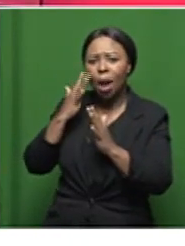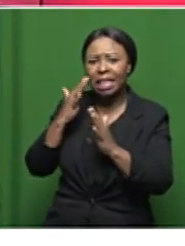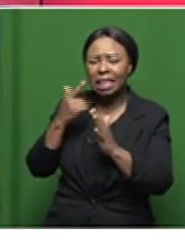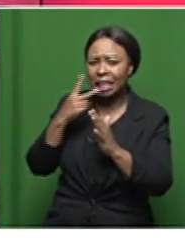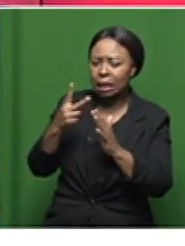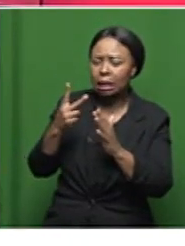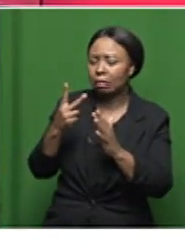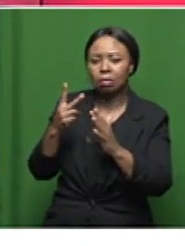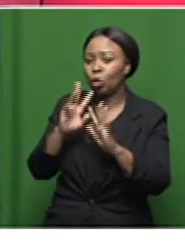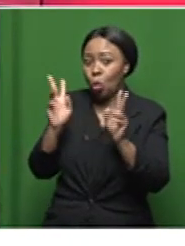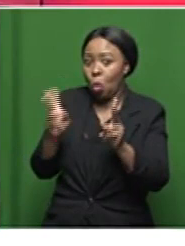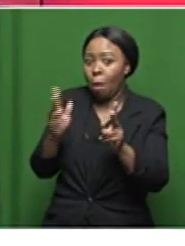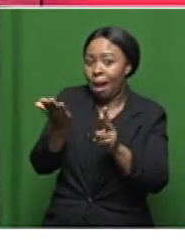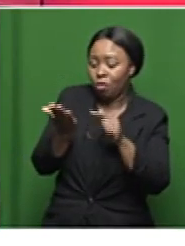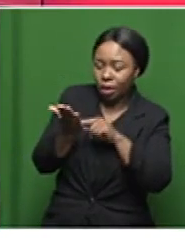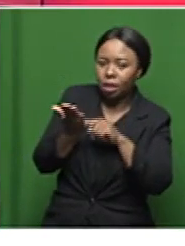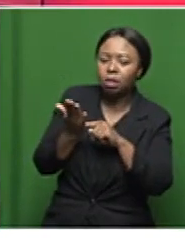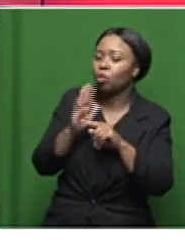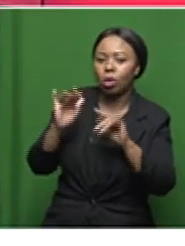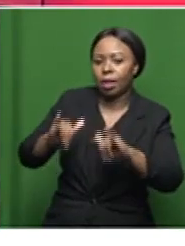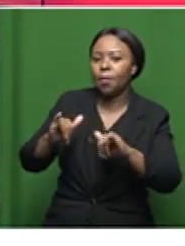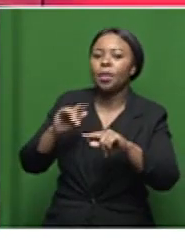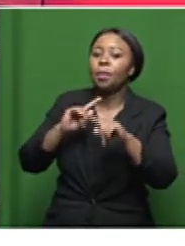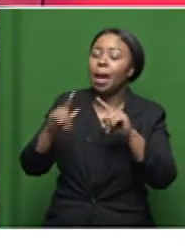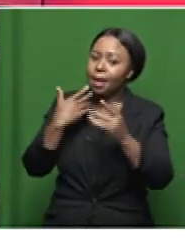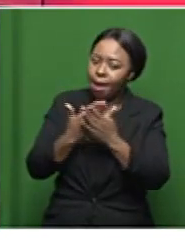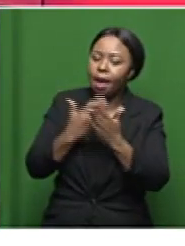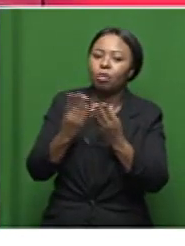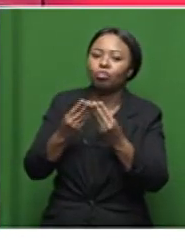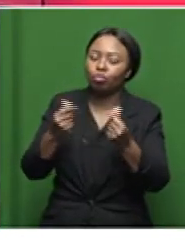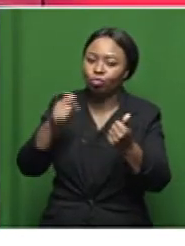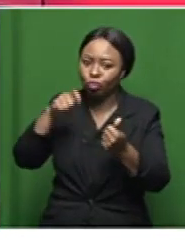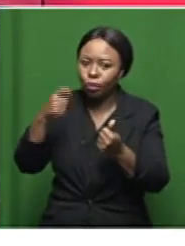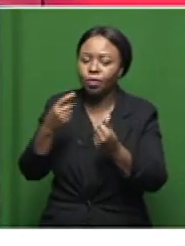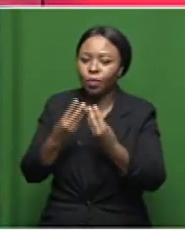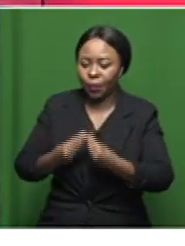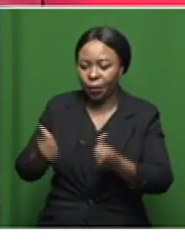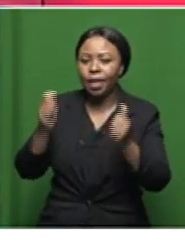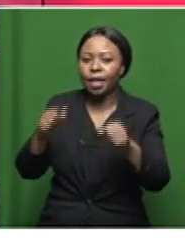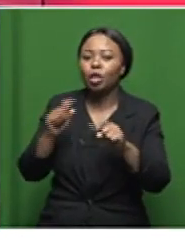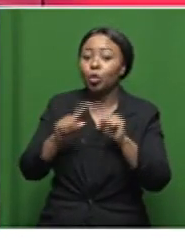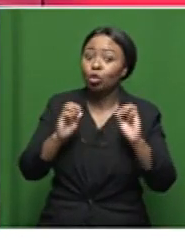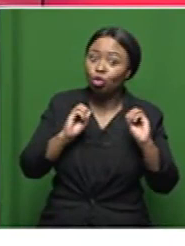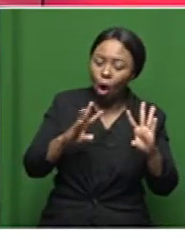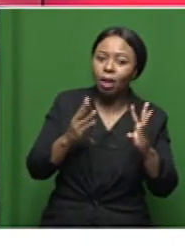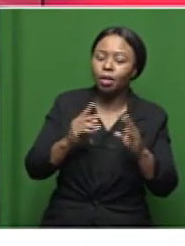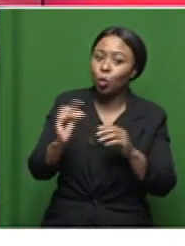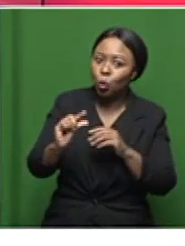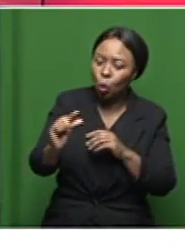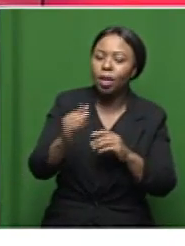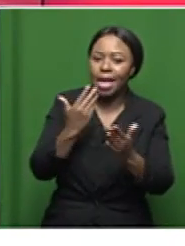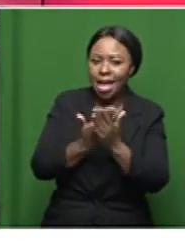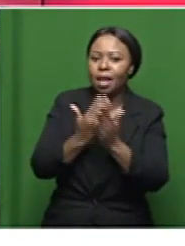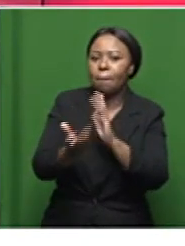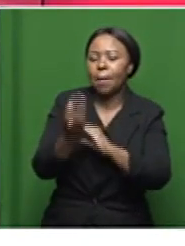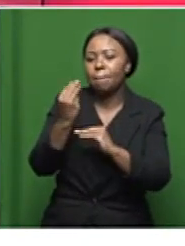abnormal results. Now, cervical cancer is highly treatable if caught in the early stages, and treatment should start as soon as possible for optimum results.